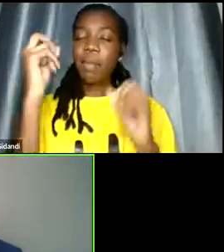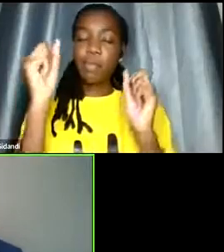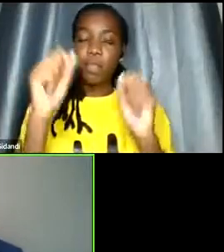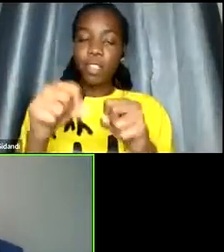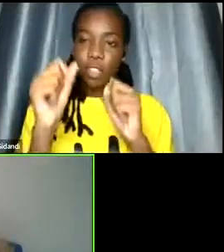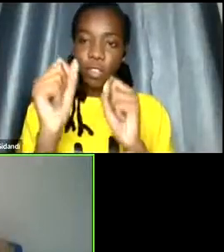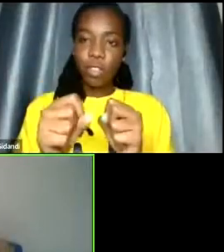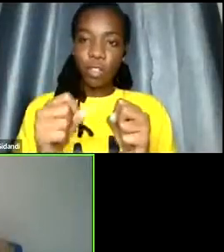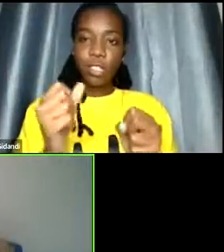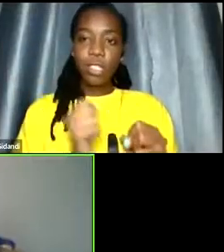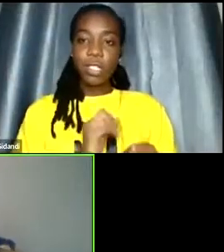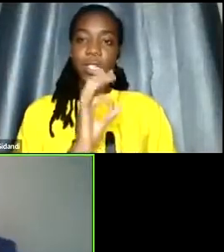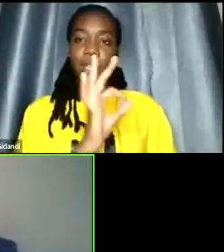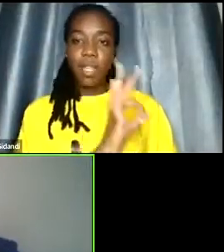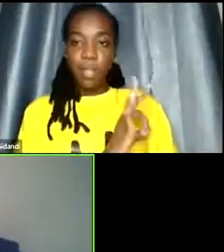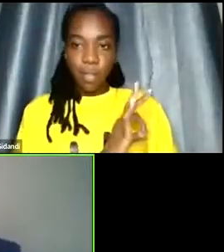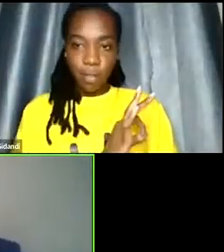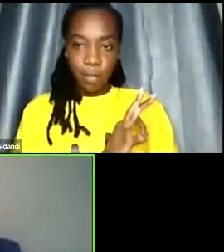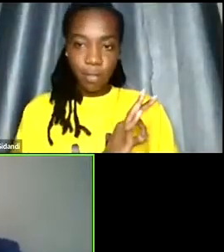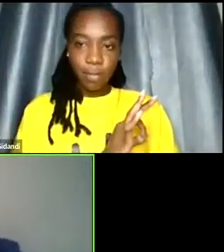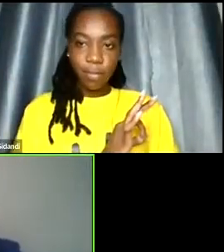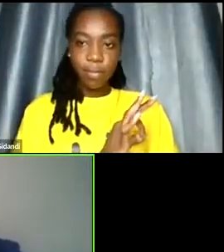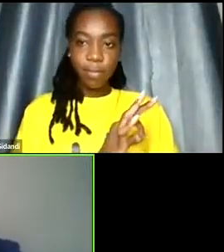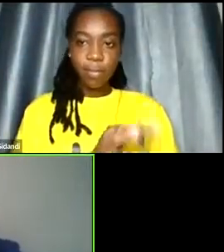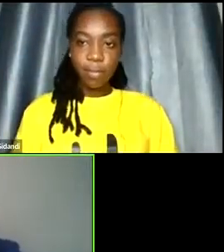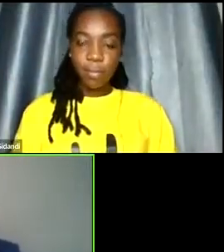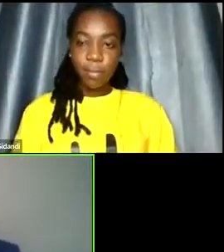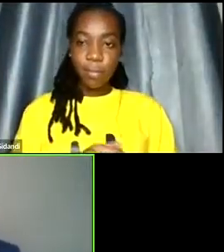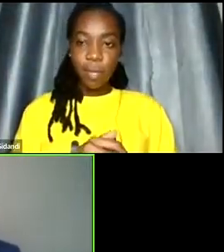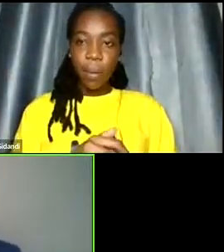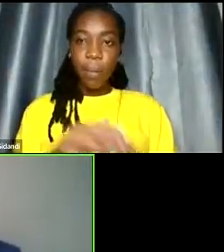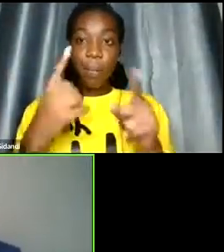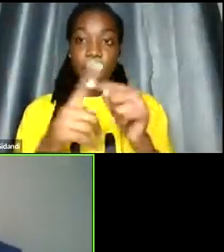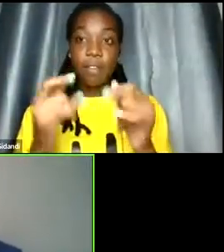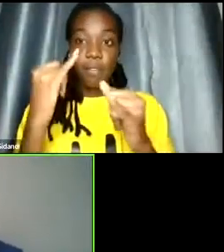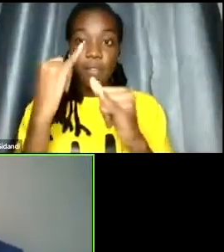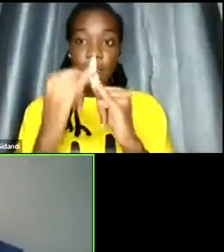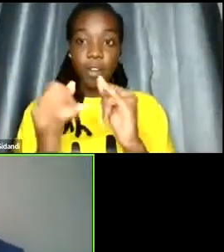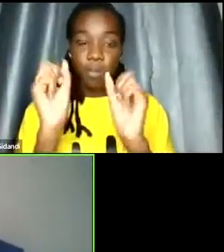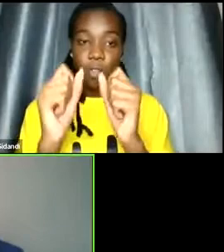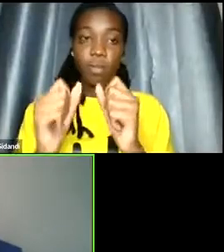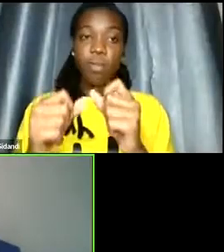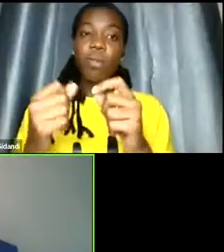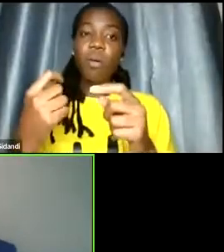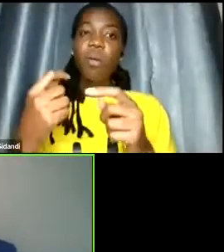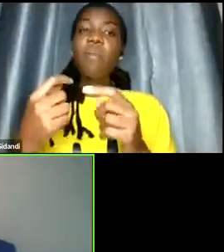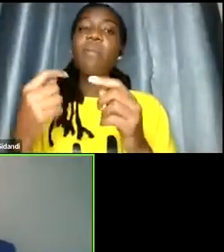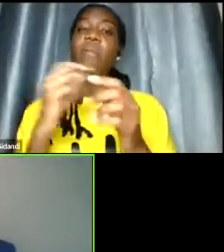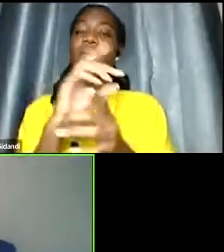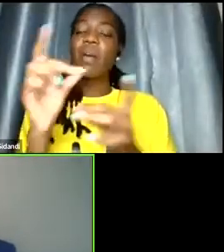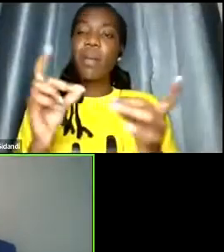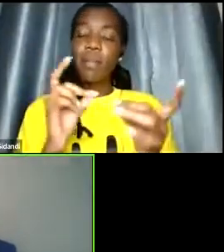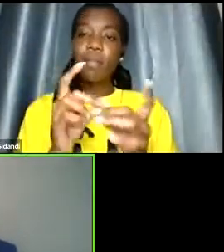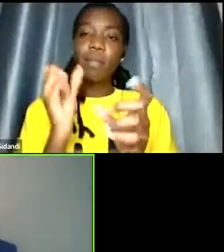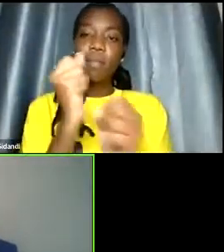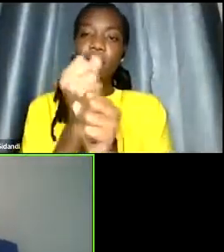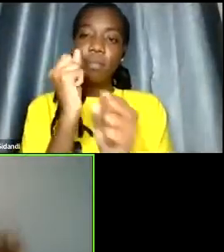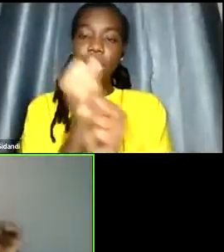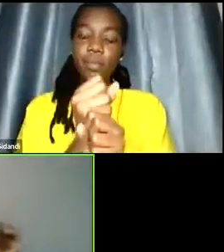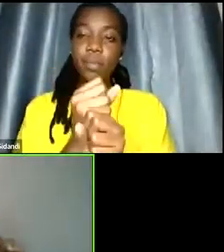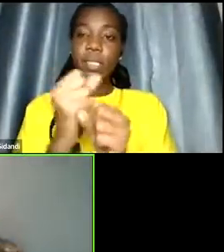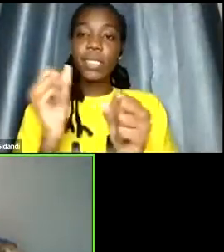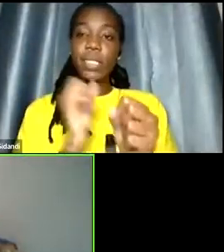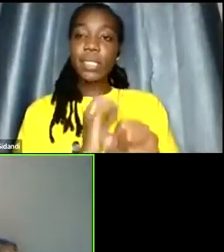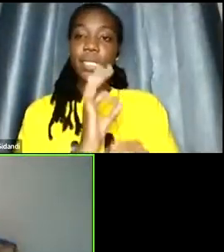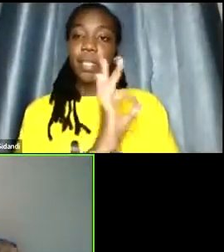mean that because they're an A-lister or a high potential, that they'll end up as an excellent performing staff. Not necessarily. Why?